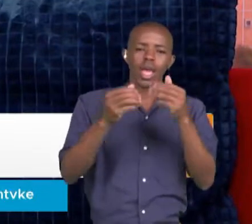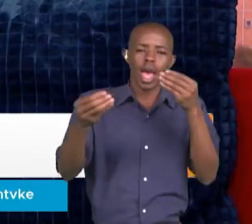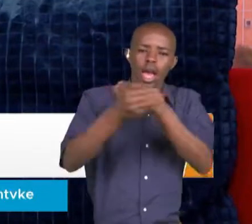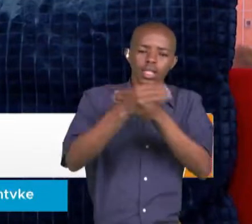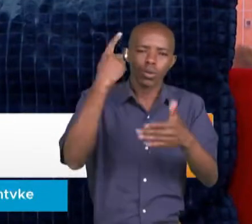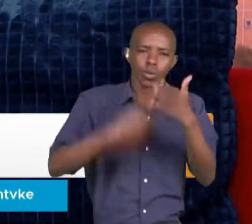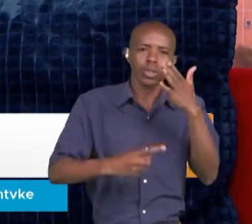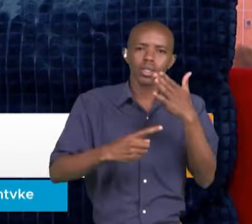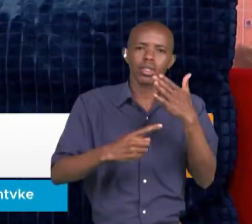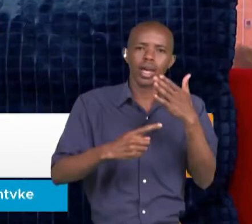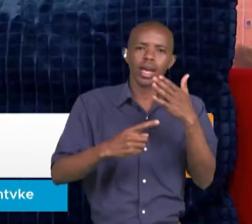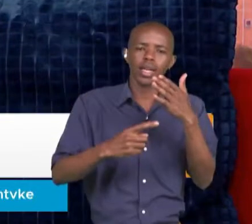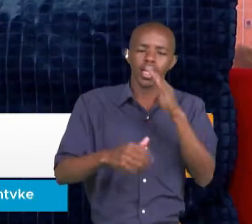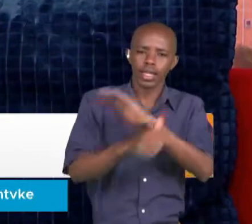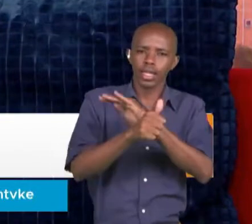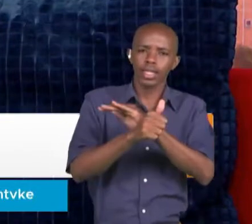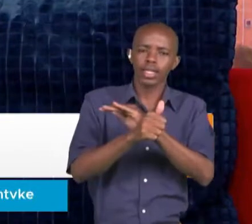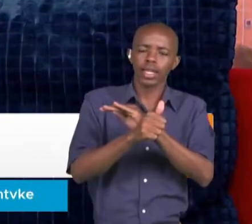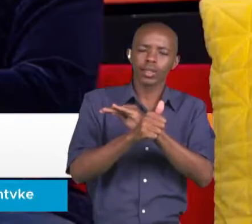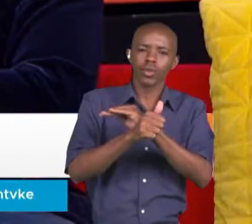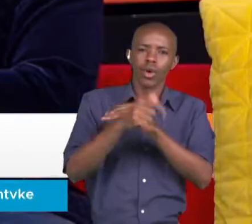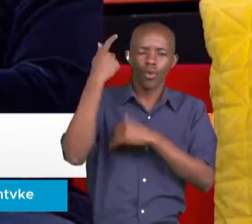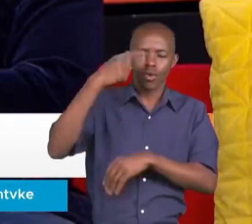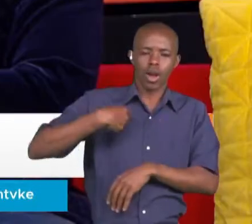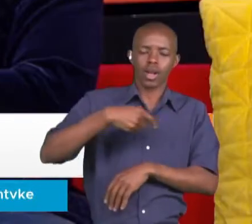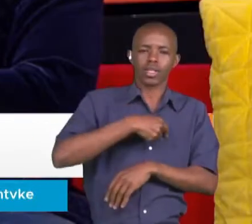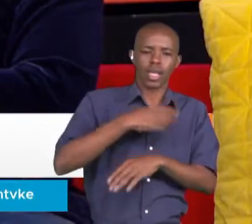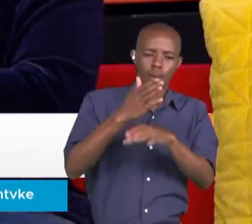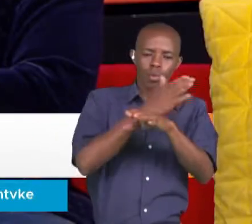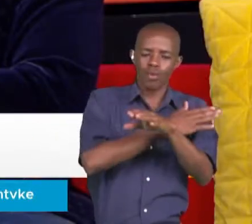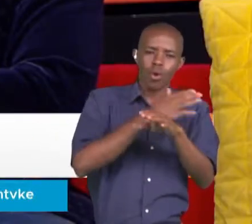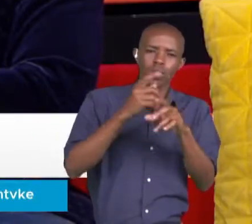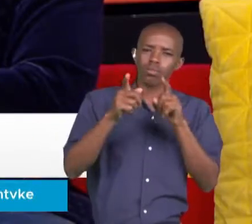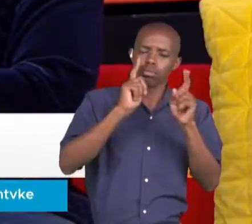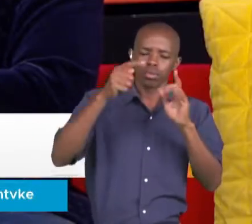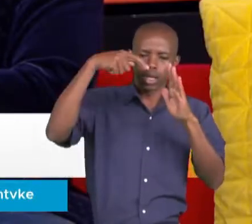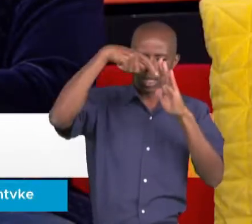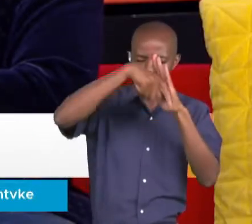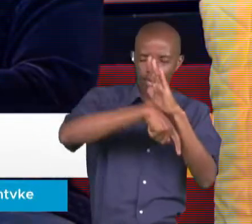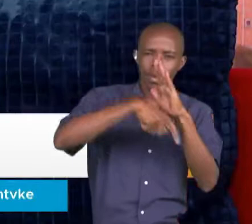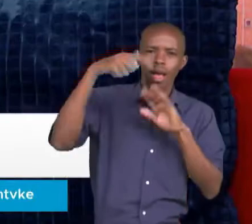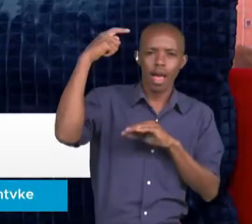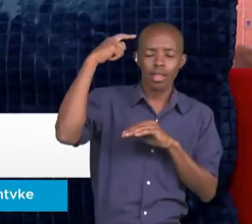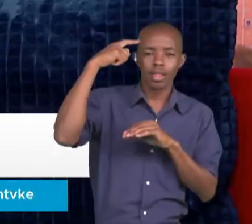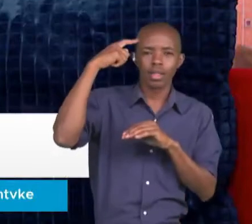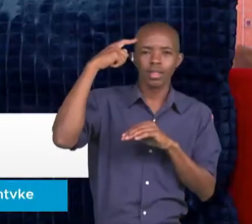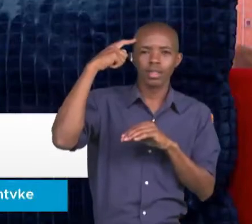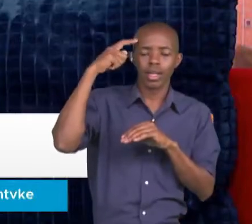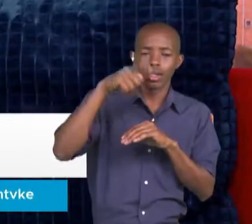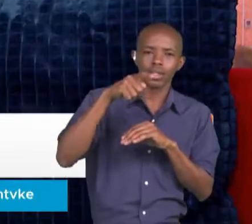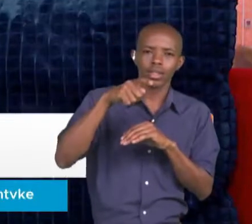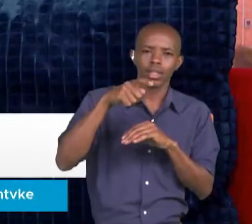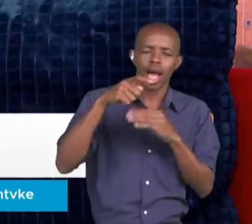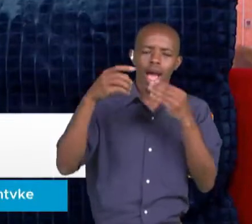exchange? And what is the risk and the threat to us? Okay. Even before we go deeper. Because I tend to think it must have been